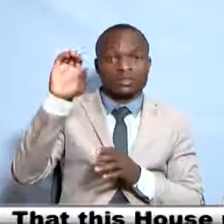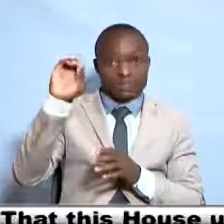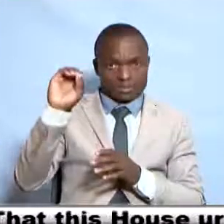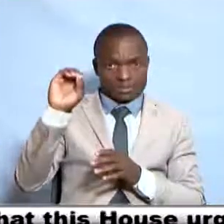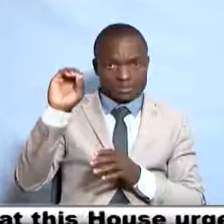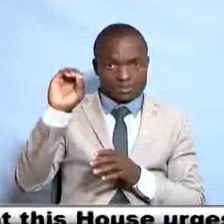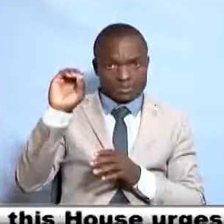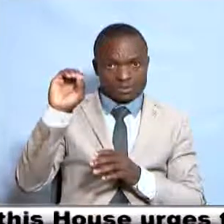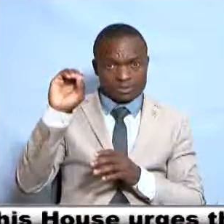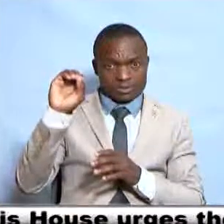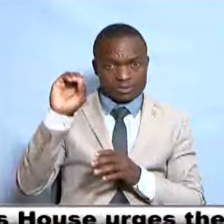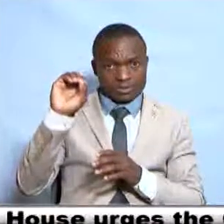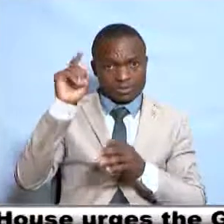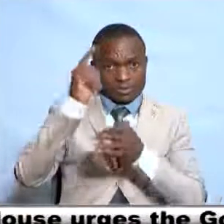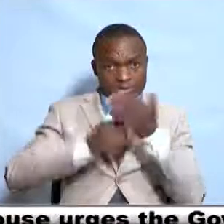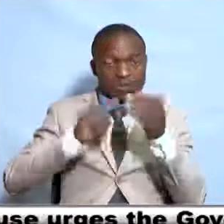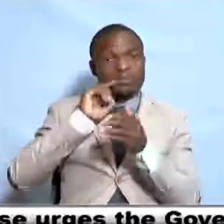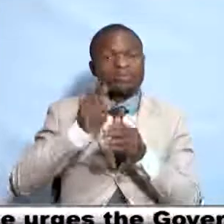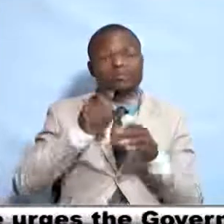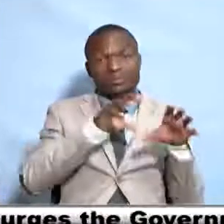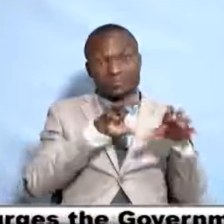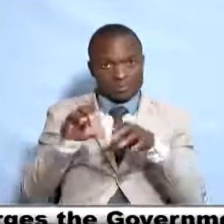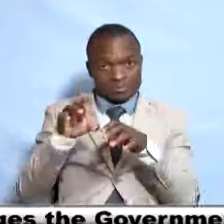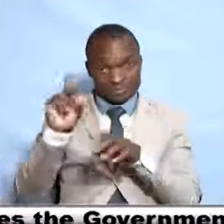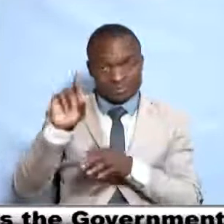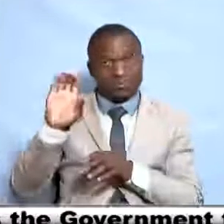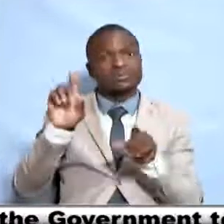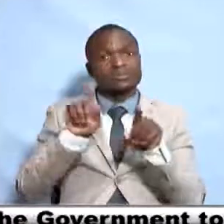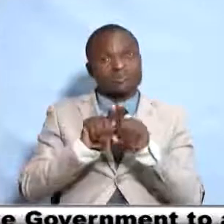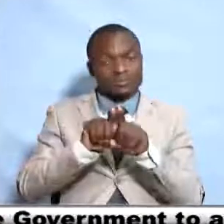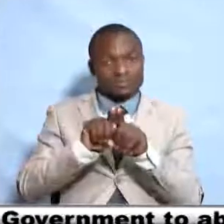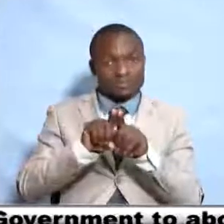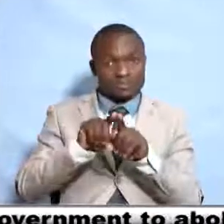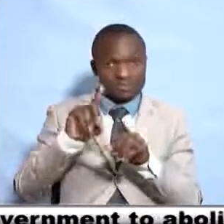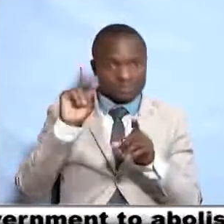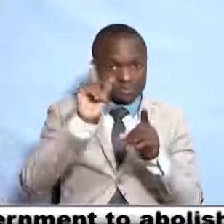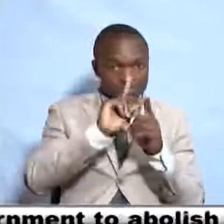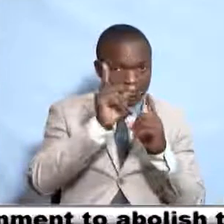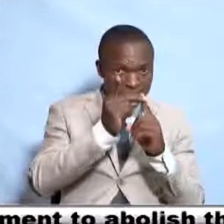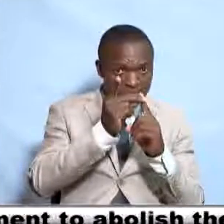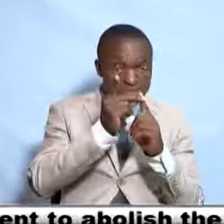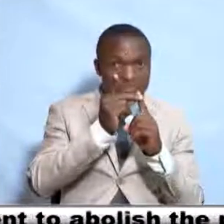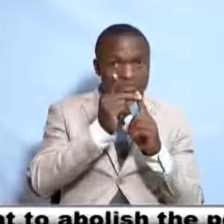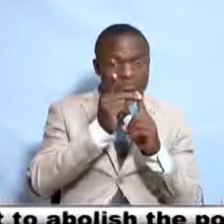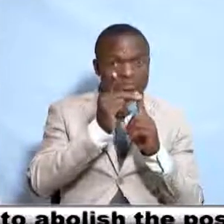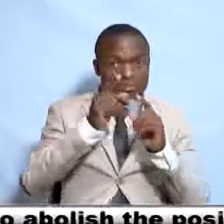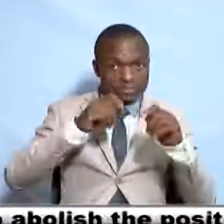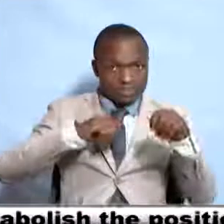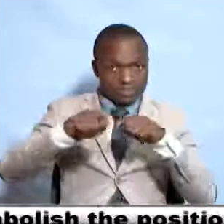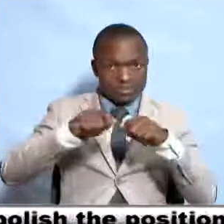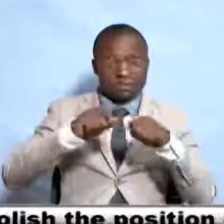what the DC is supposed to be doing. The District Administrative Officer,